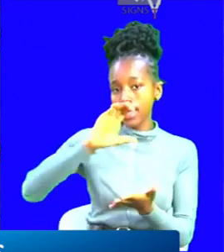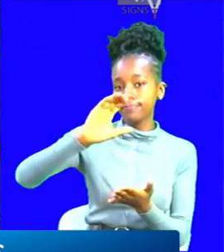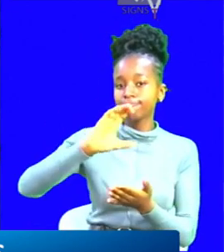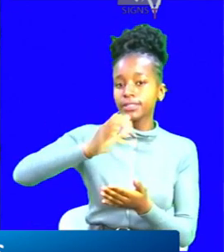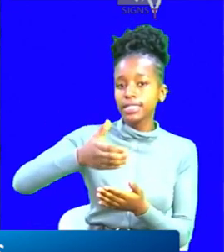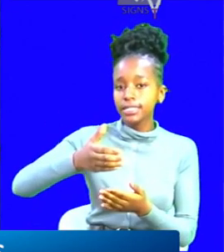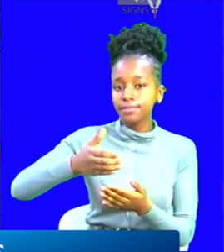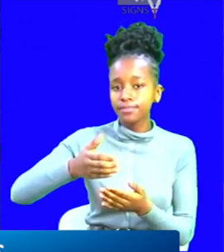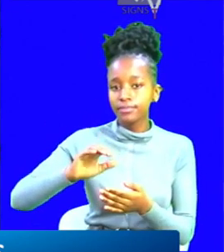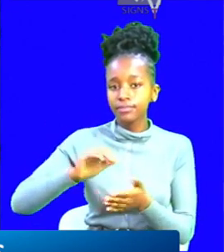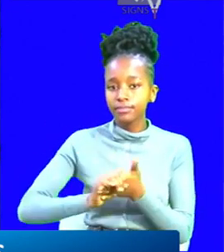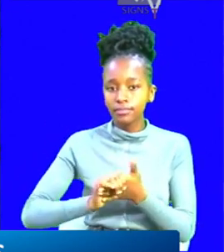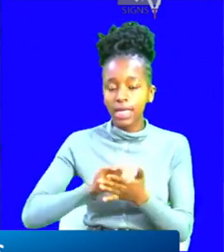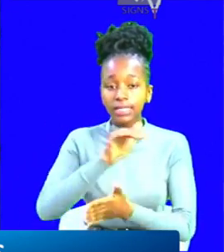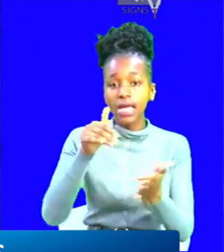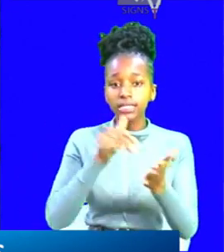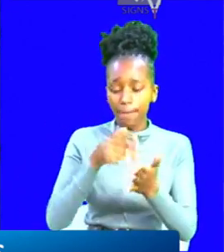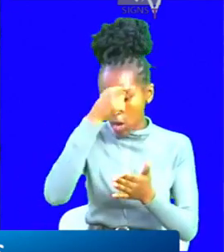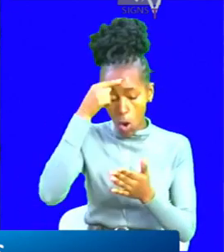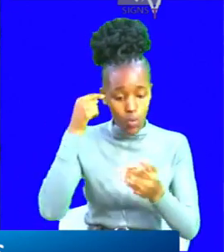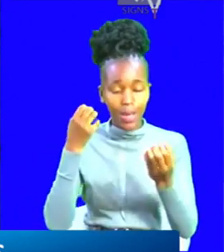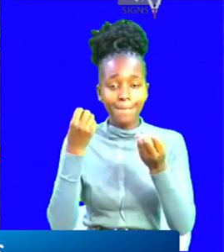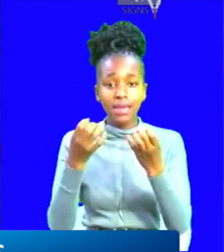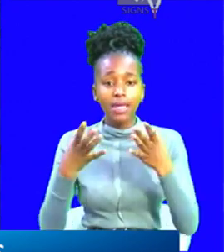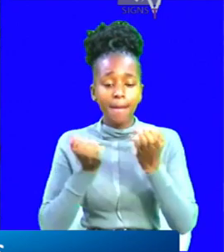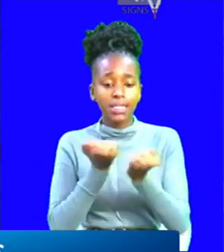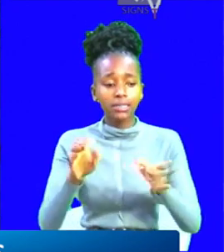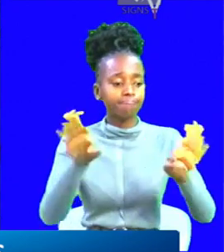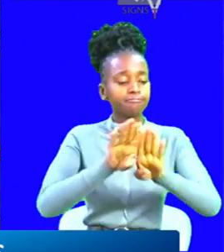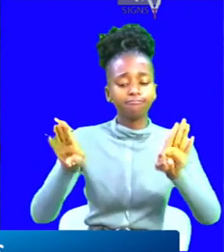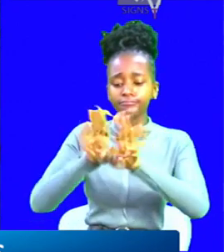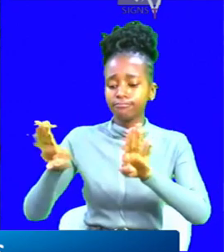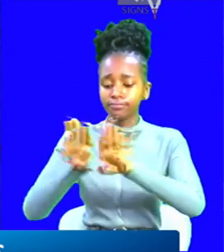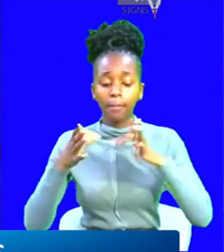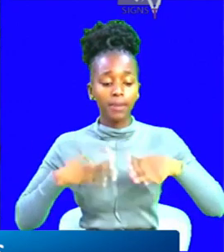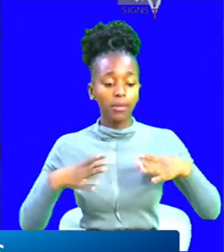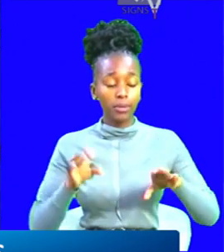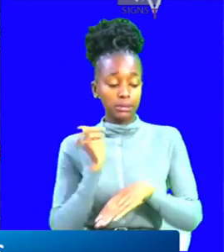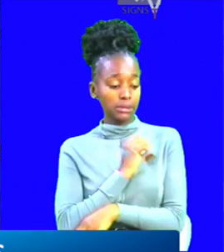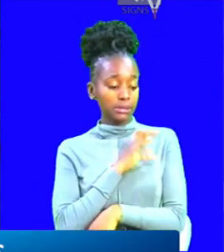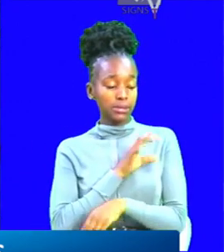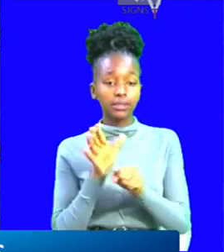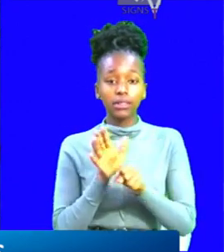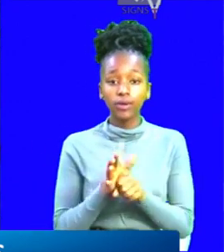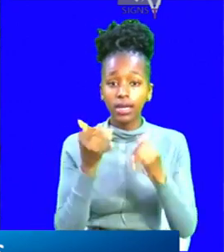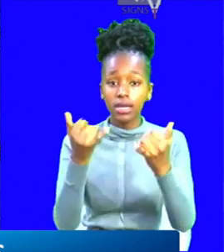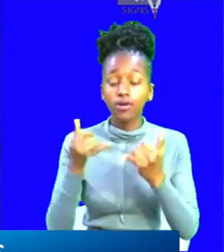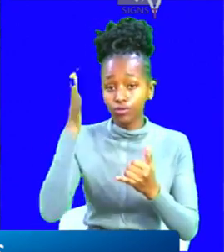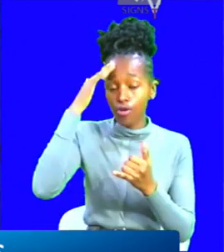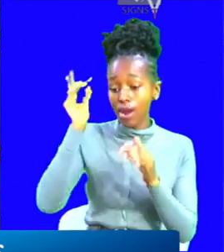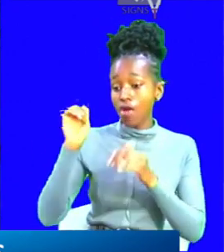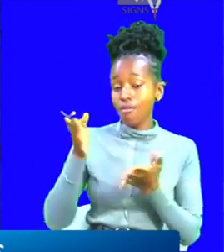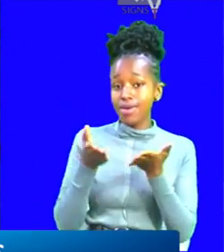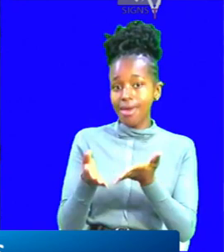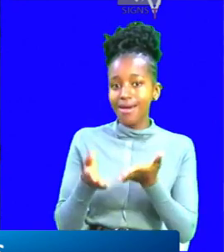closed businesses over fear of looting. Now, the Nairobi Central Business District was deserted as most businesses closed